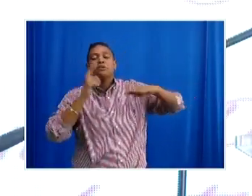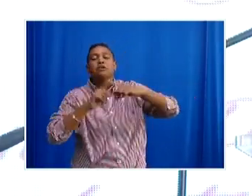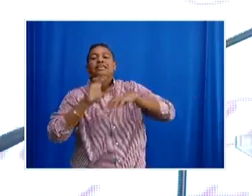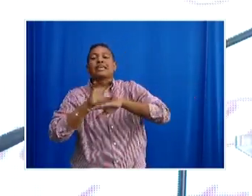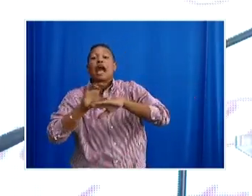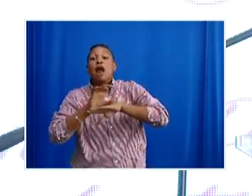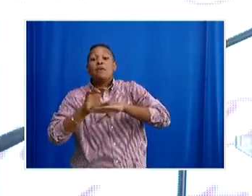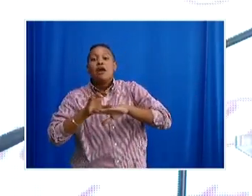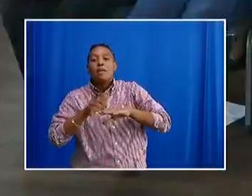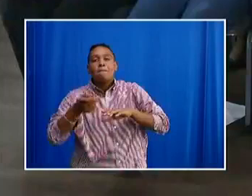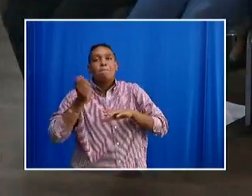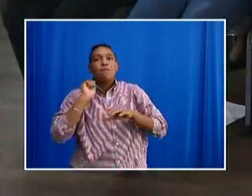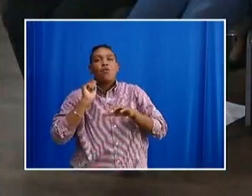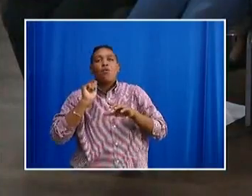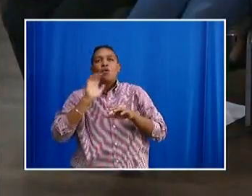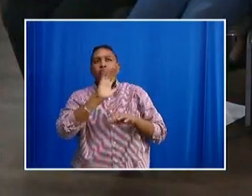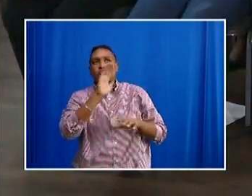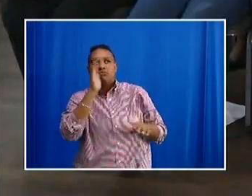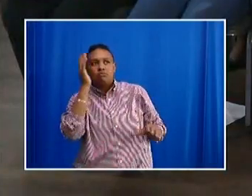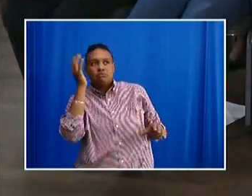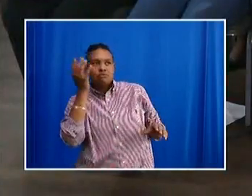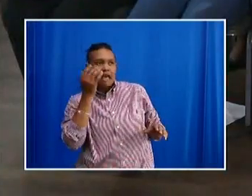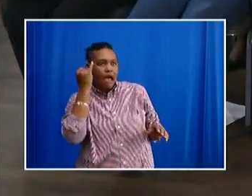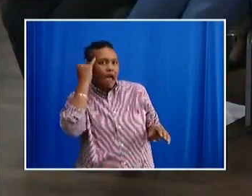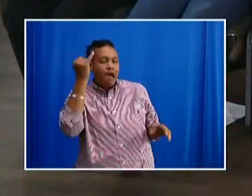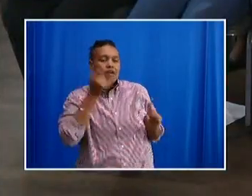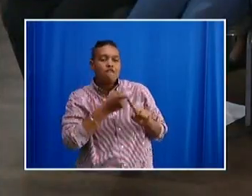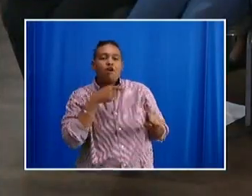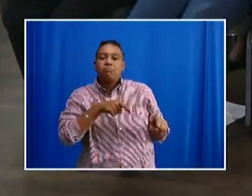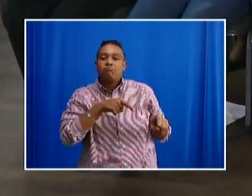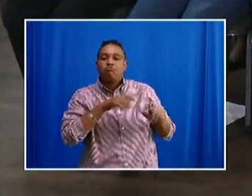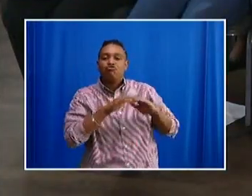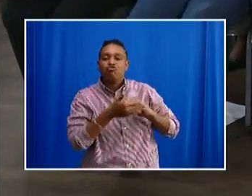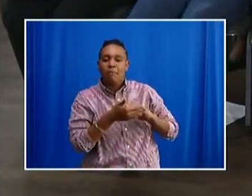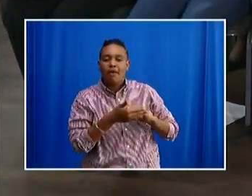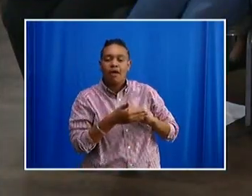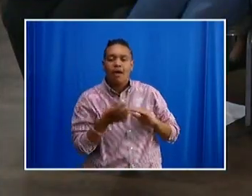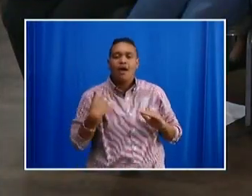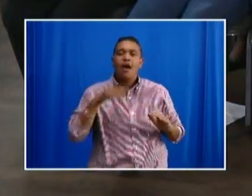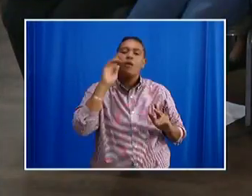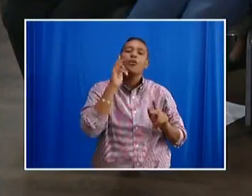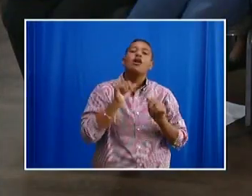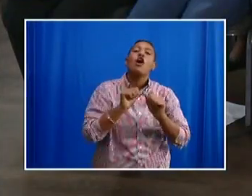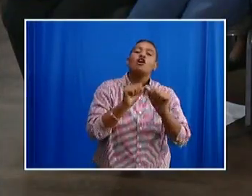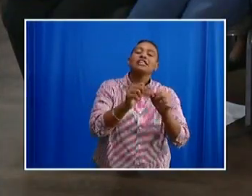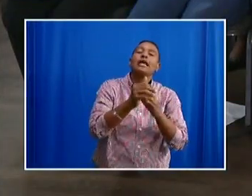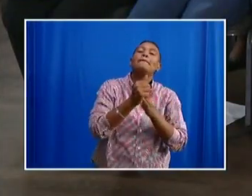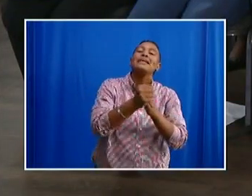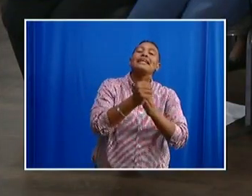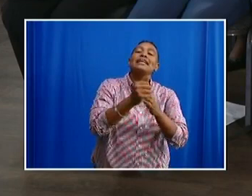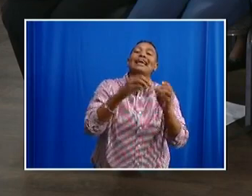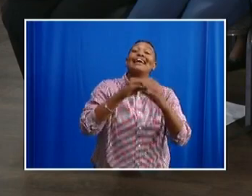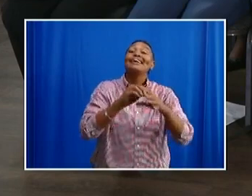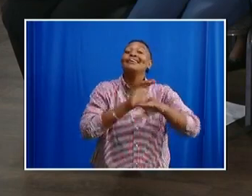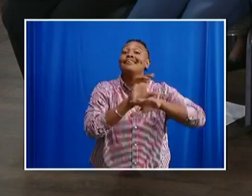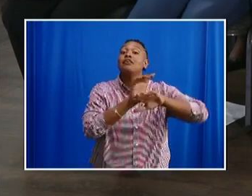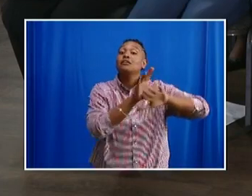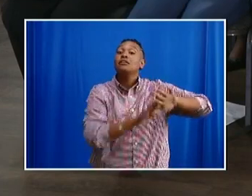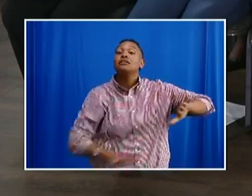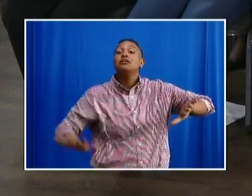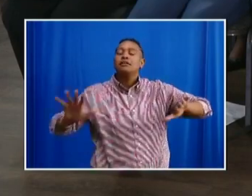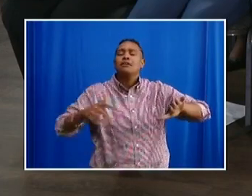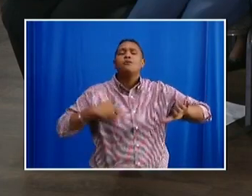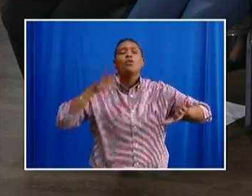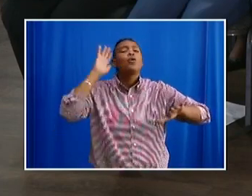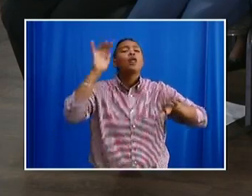Jamaica. And we will continue to be the leaders in the region.